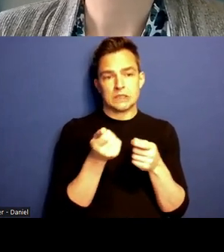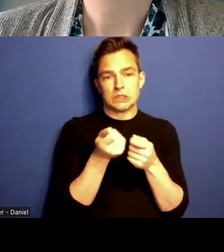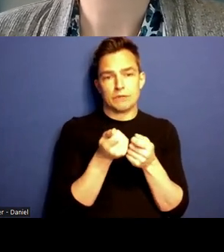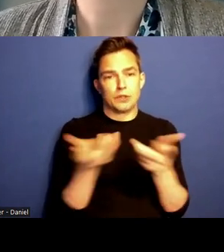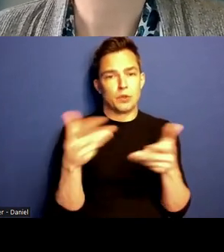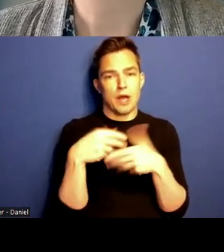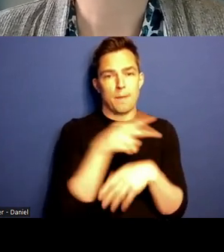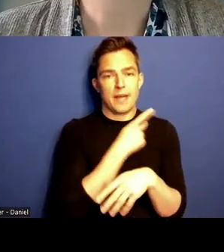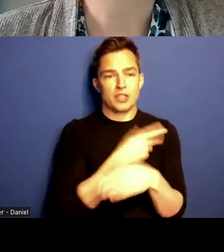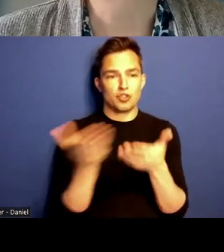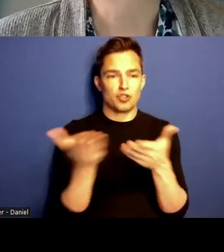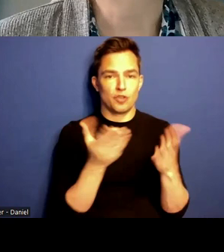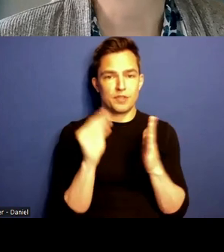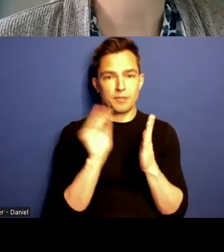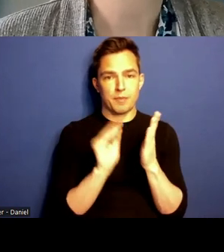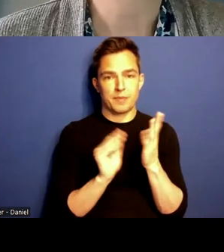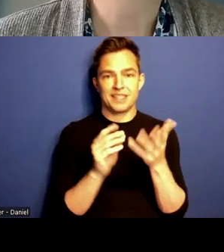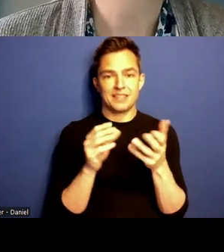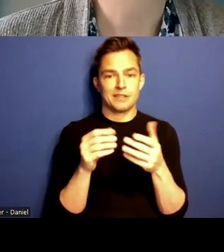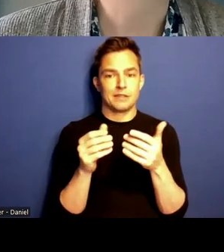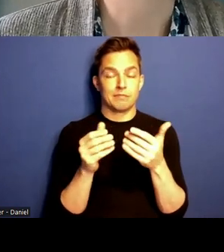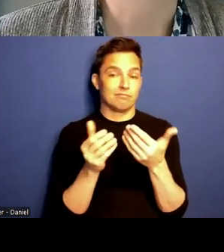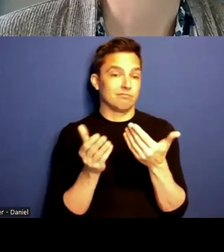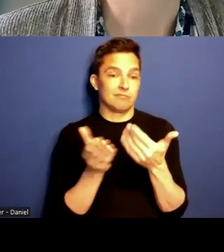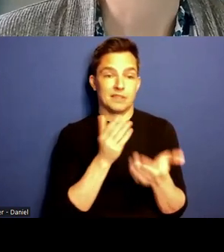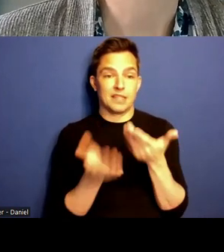outpatient services for children, much less in-home. Next slide.